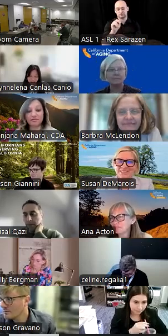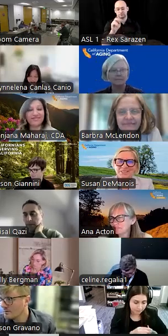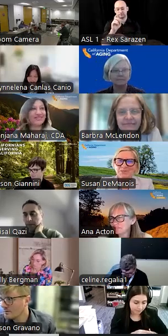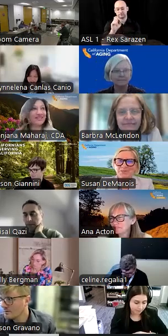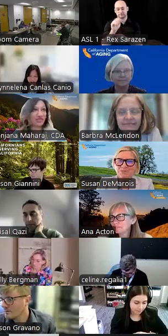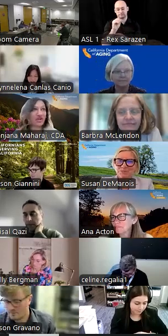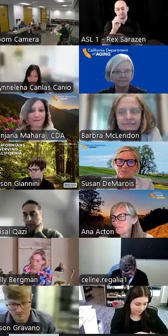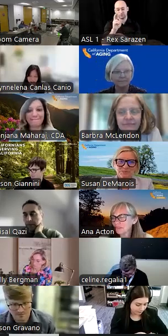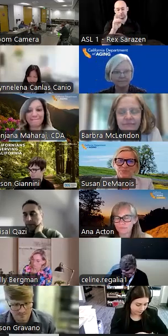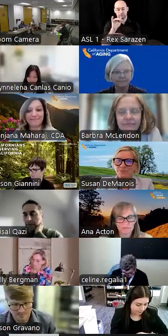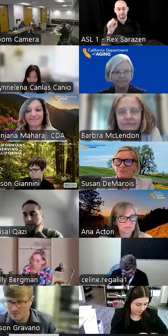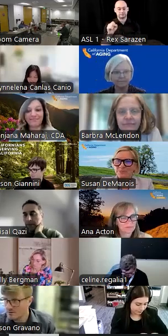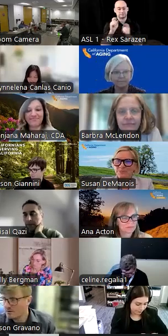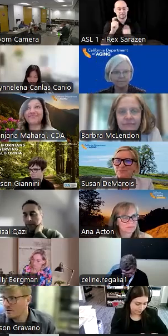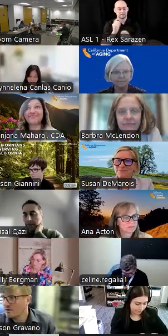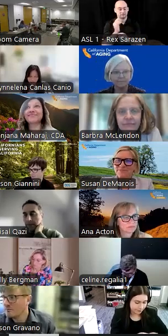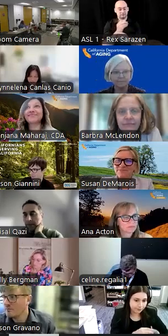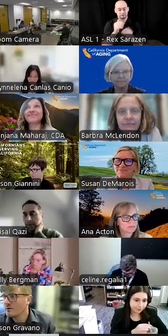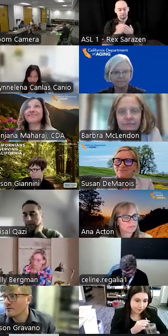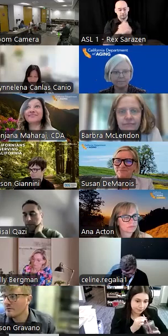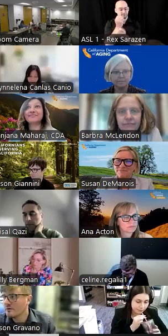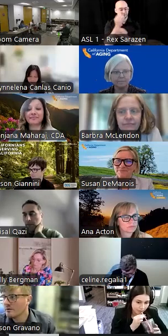CDA, to give us an update.